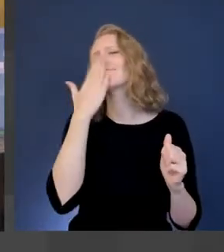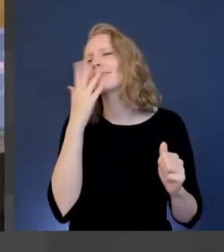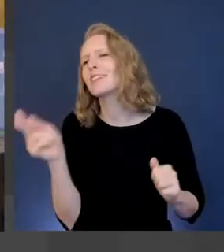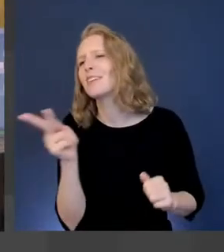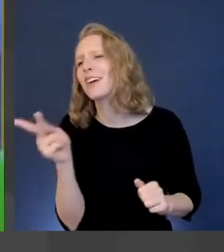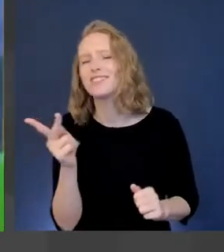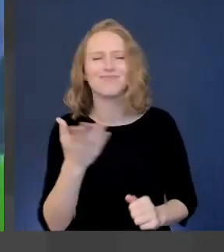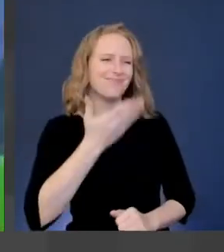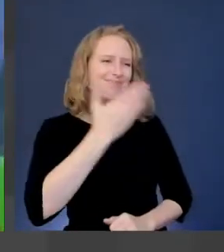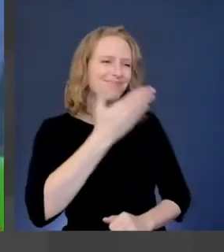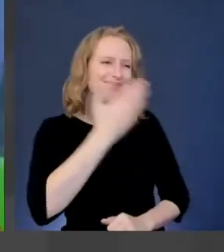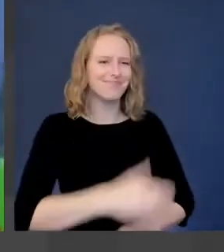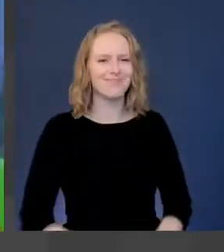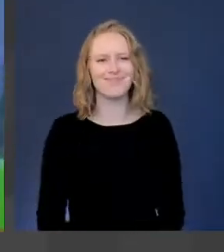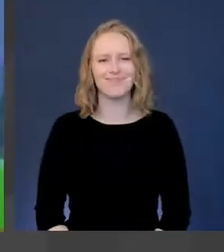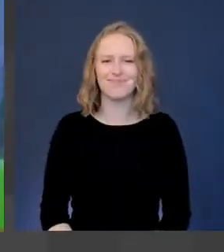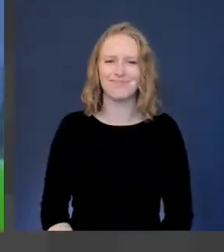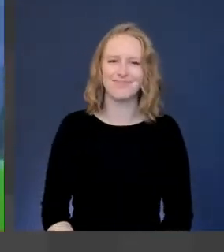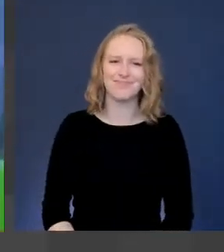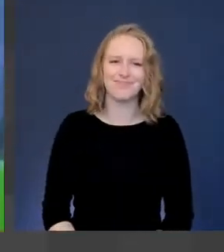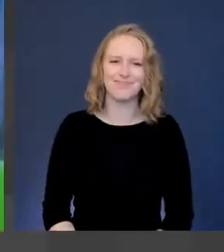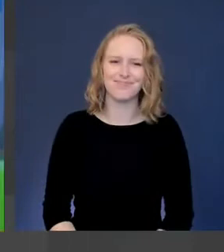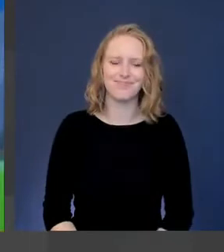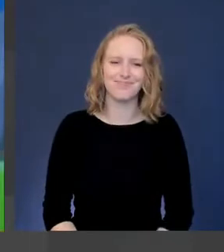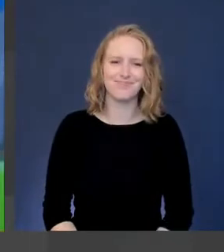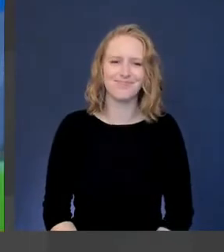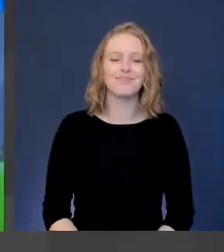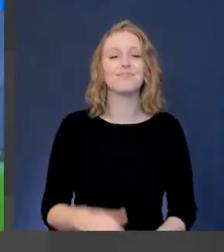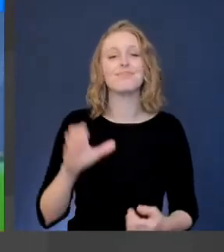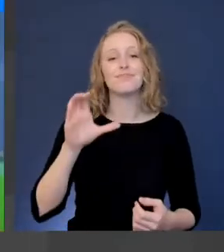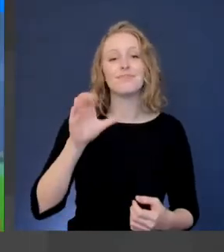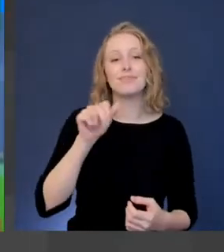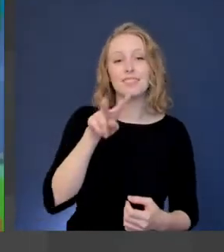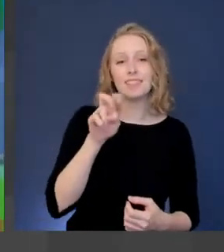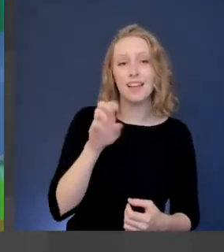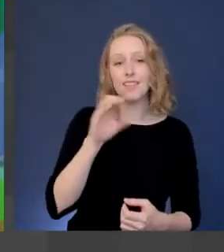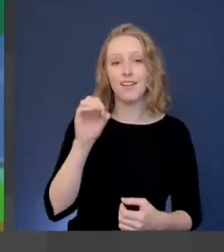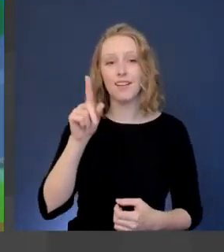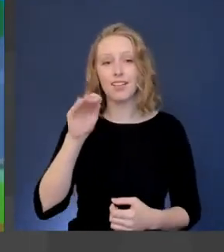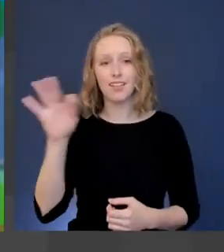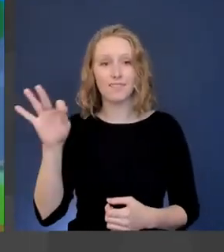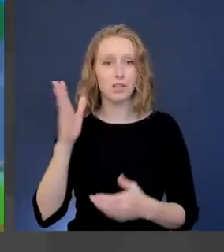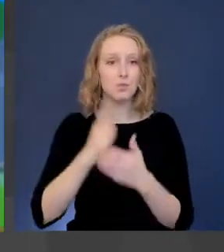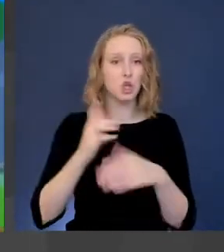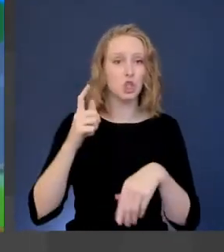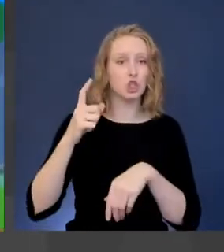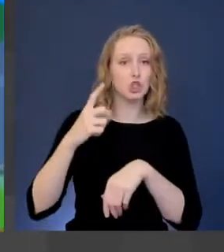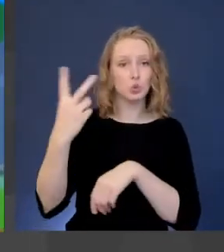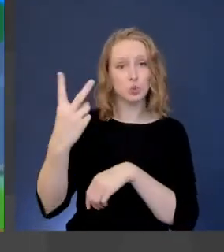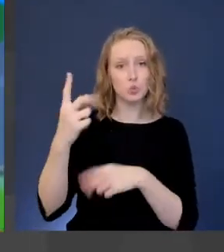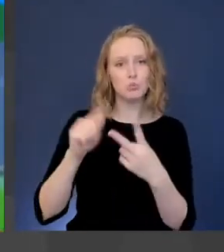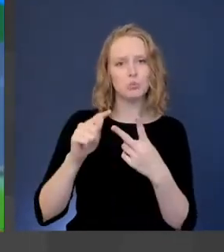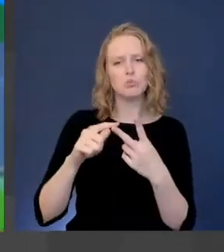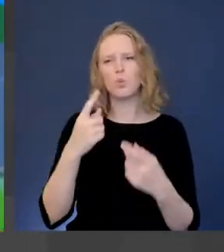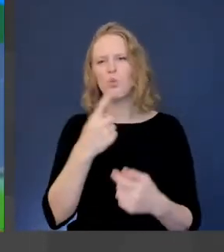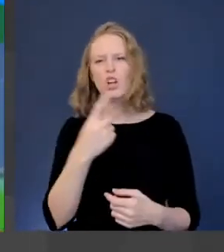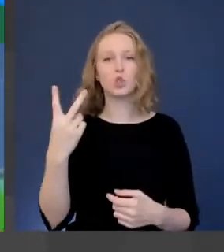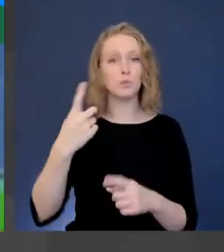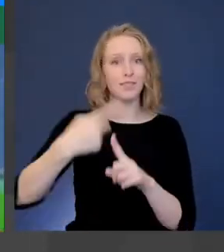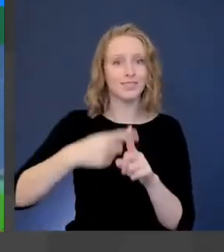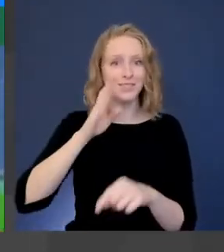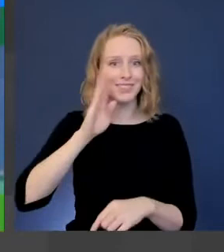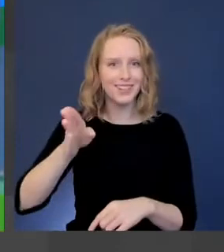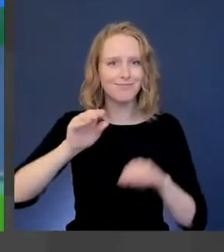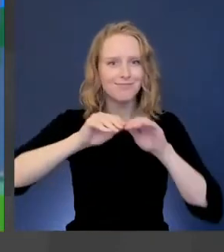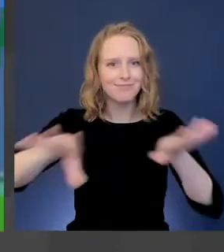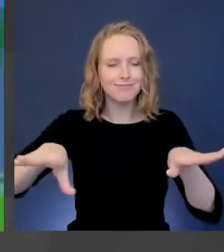you. Caves and Cliffs Part 2 will be coming to a screen near you in 1 to 2 months. And speaking of screens, soon there will be another